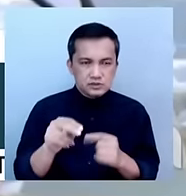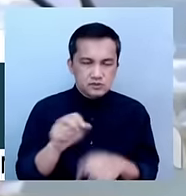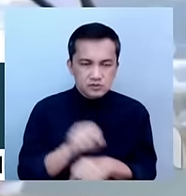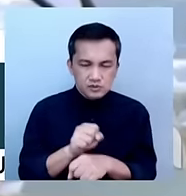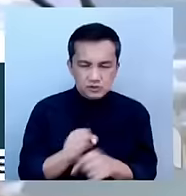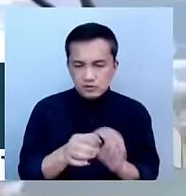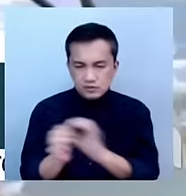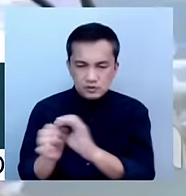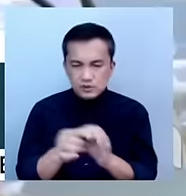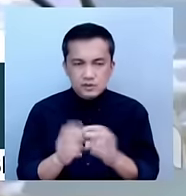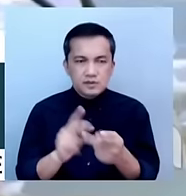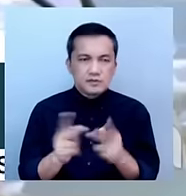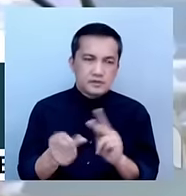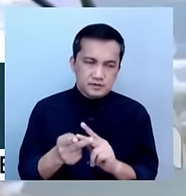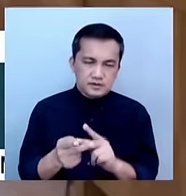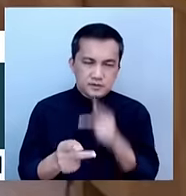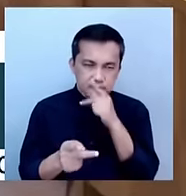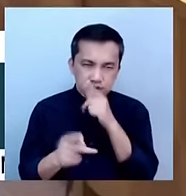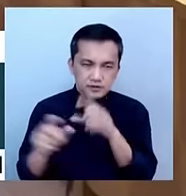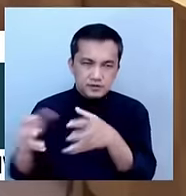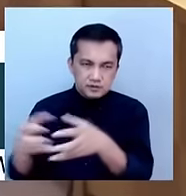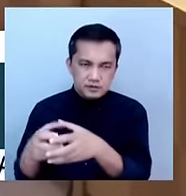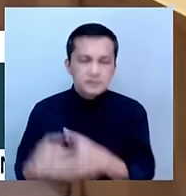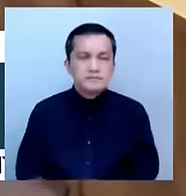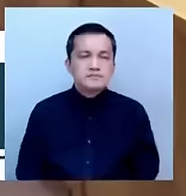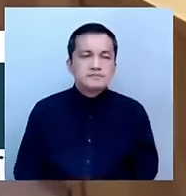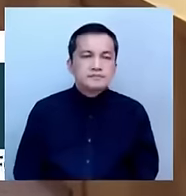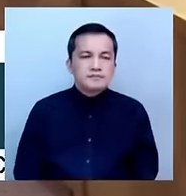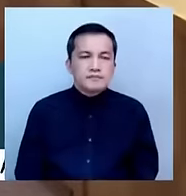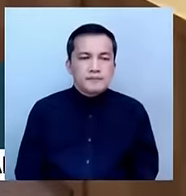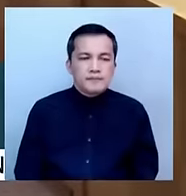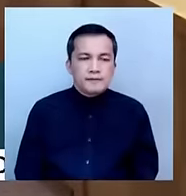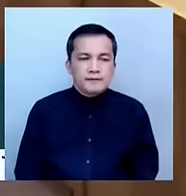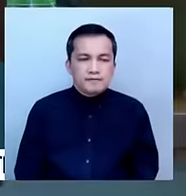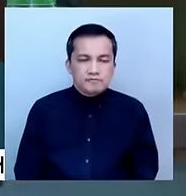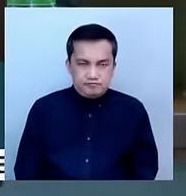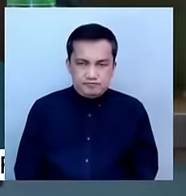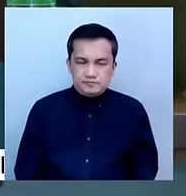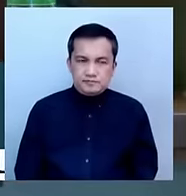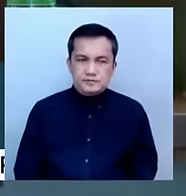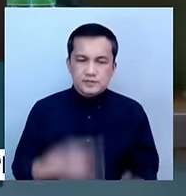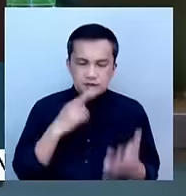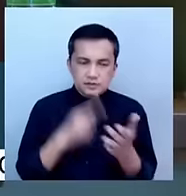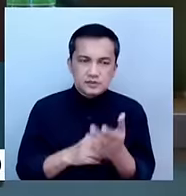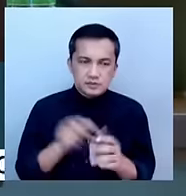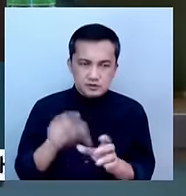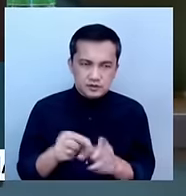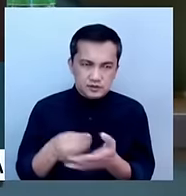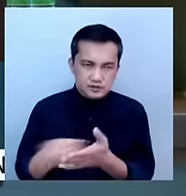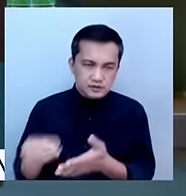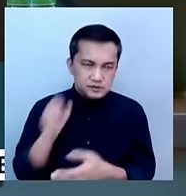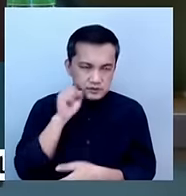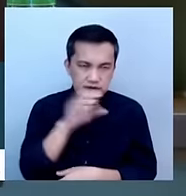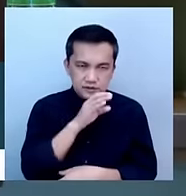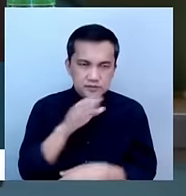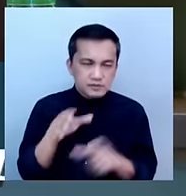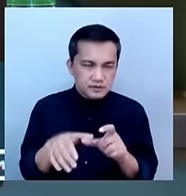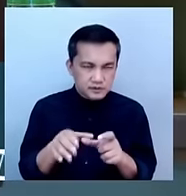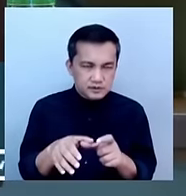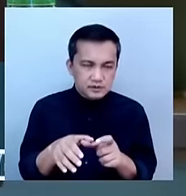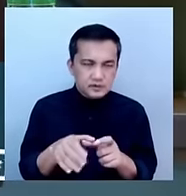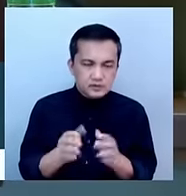with our partners in the private sector for that. Instead of recording grocery purchases of seniors and PWDs in a